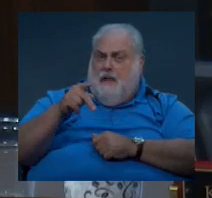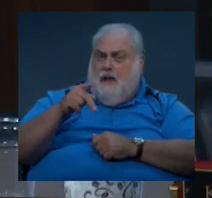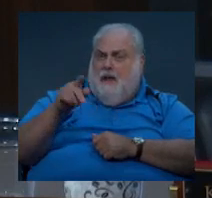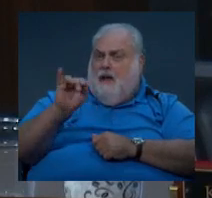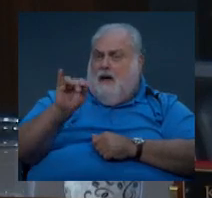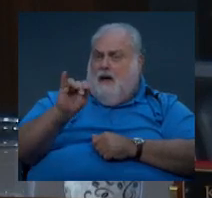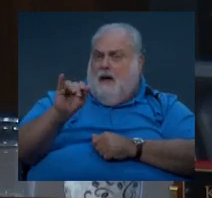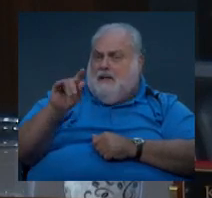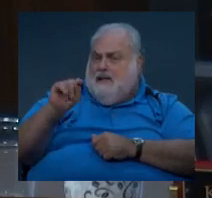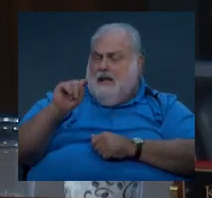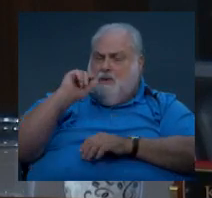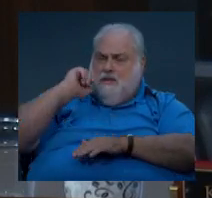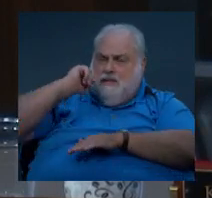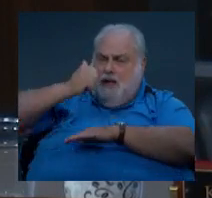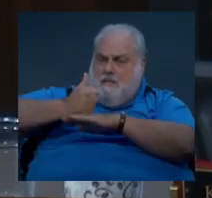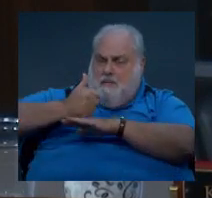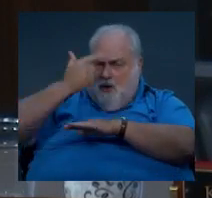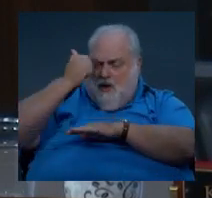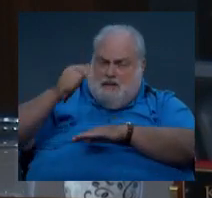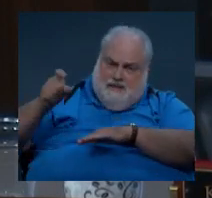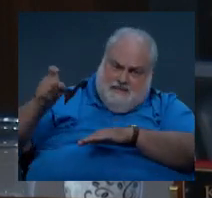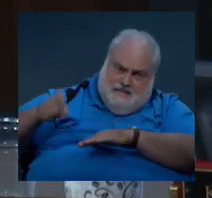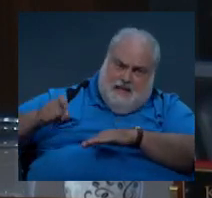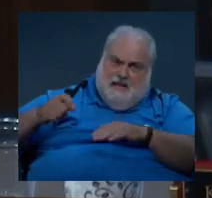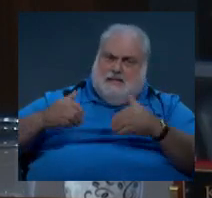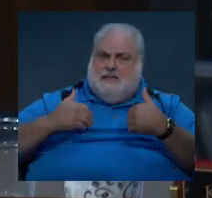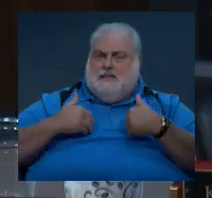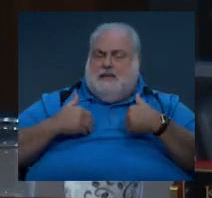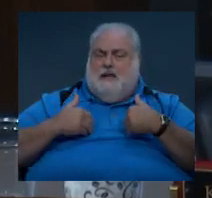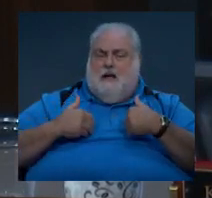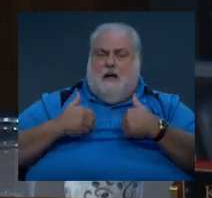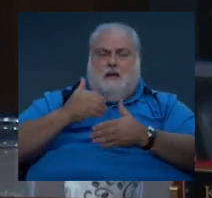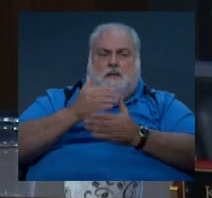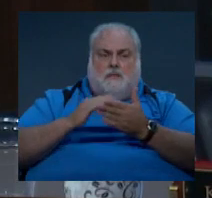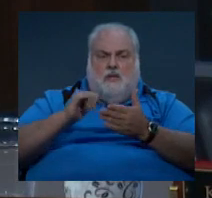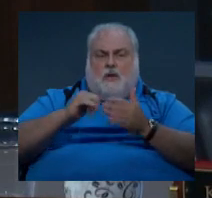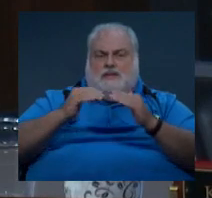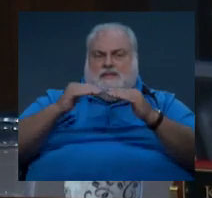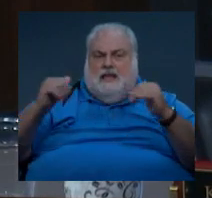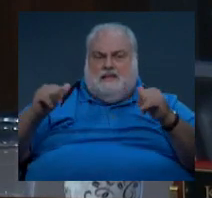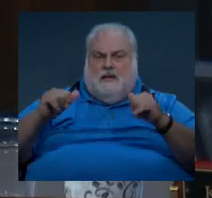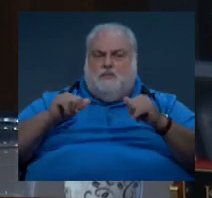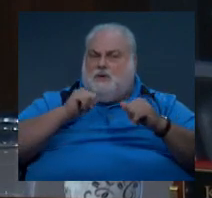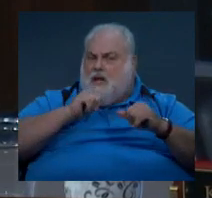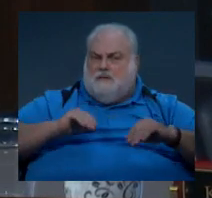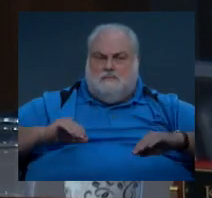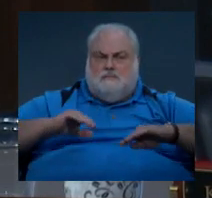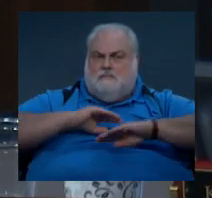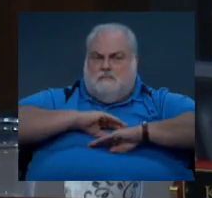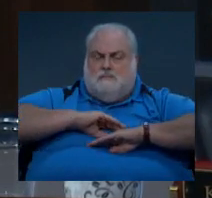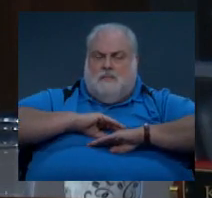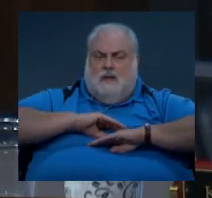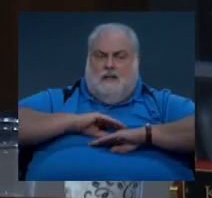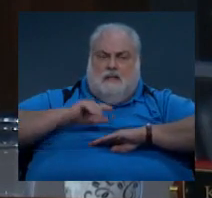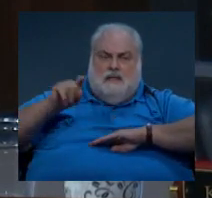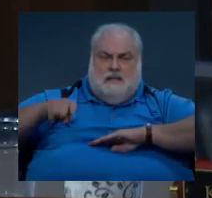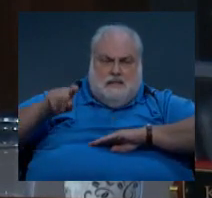created out of necessity because some of those systems that we had institutionalized were not meeting